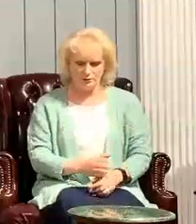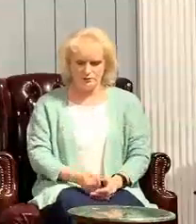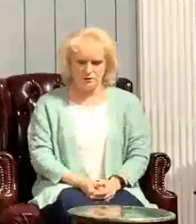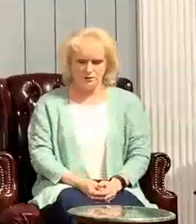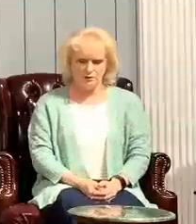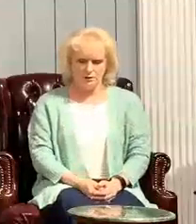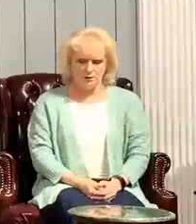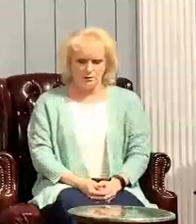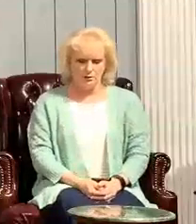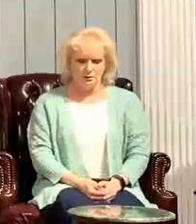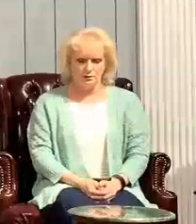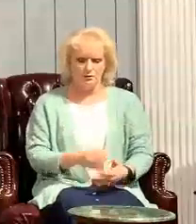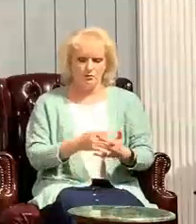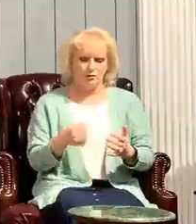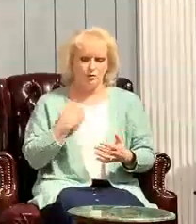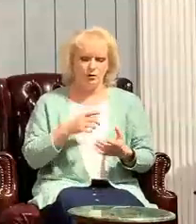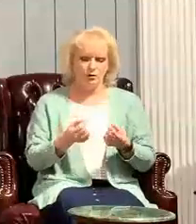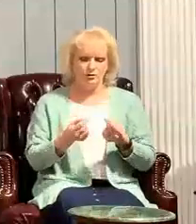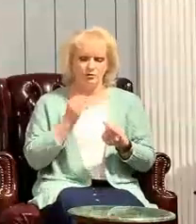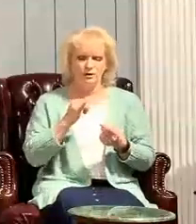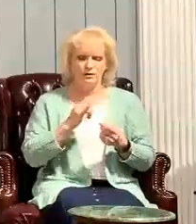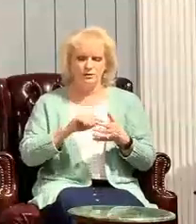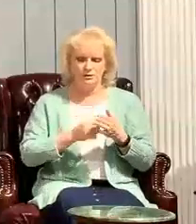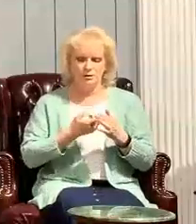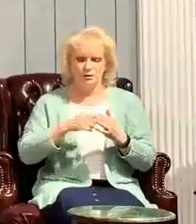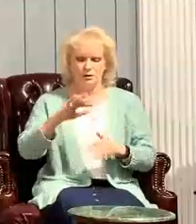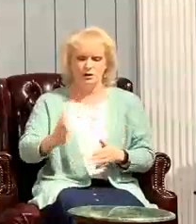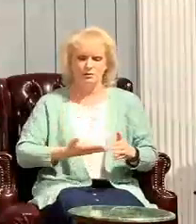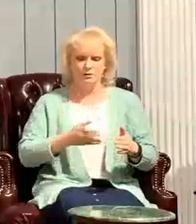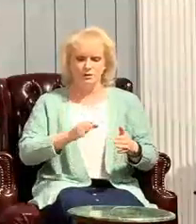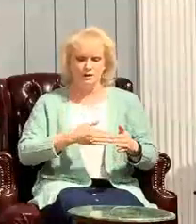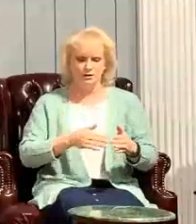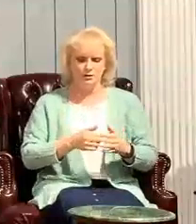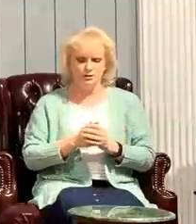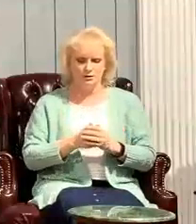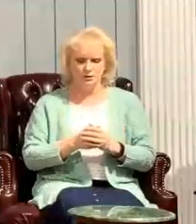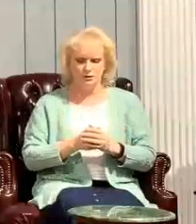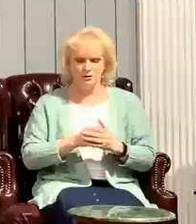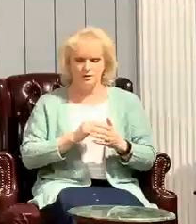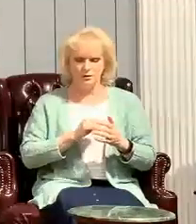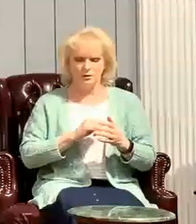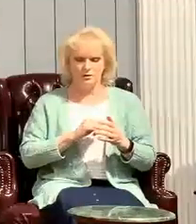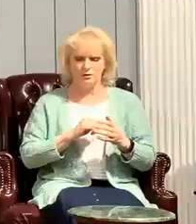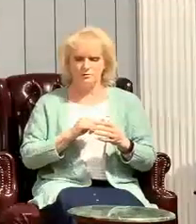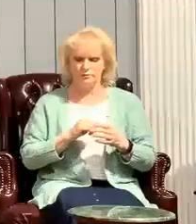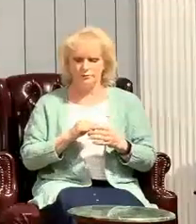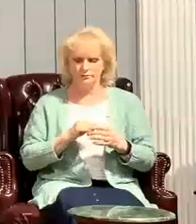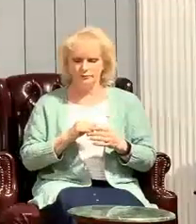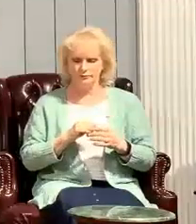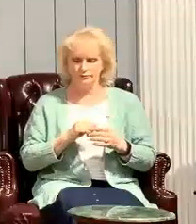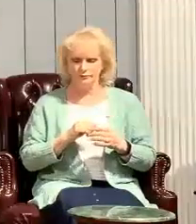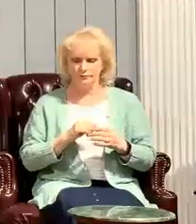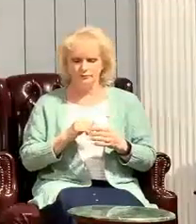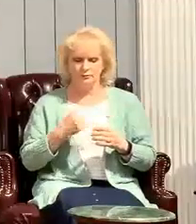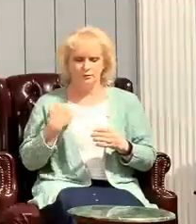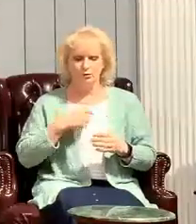is playing right now. What we're going to do is we're going to begin an invitation song in just a moment. Pastor Caleb is going to begin to sing. And here's